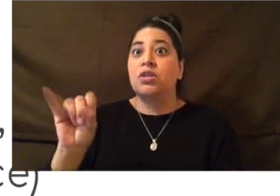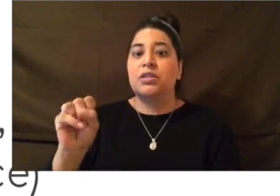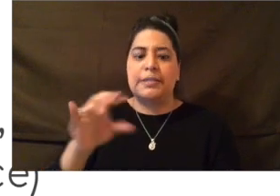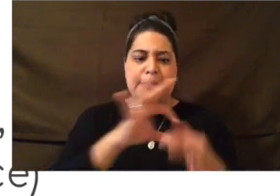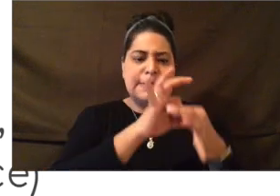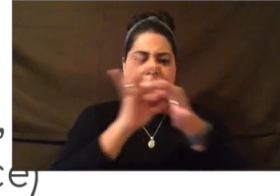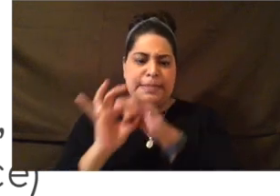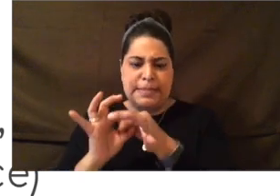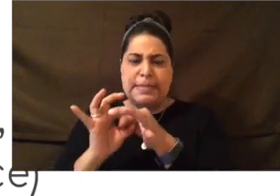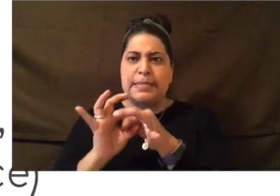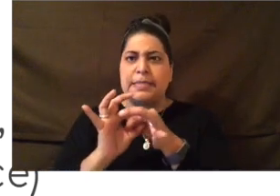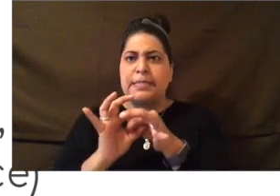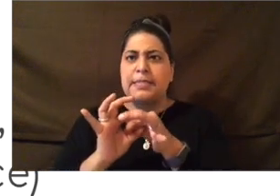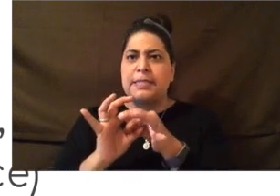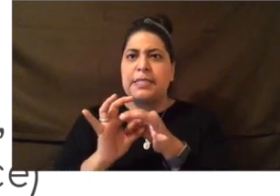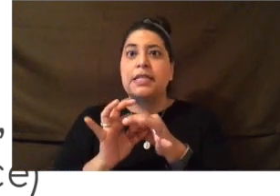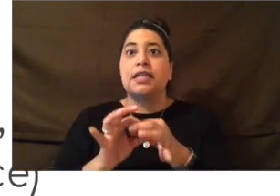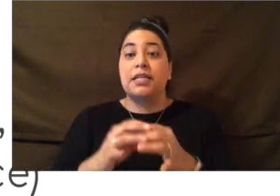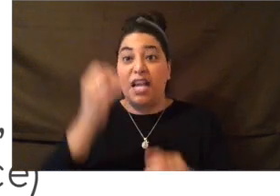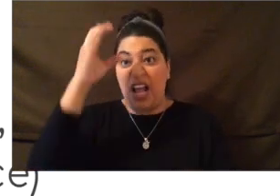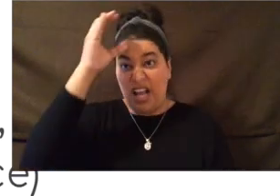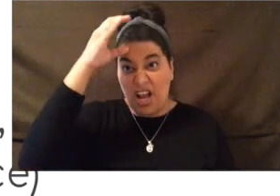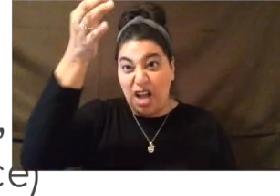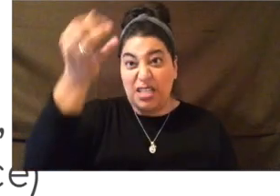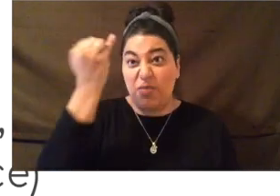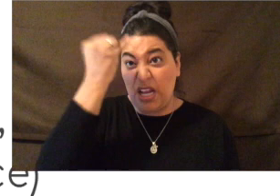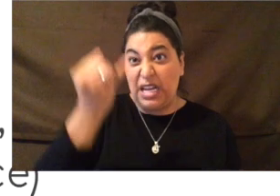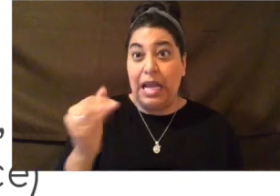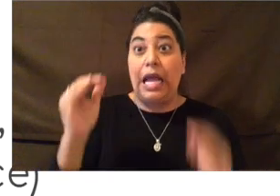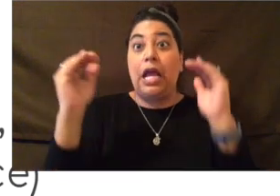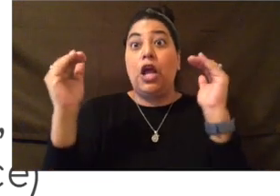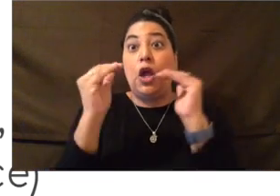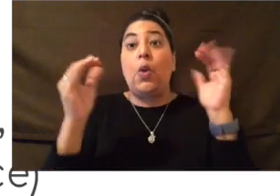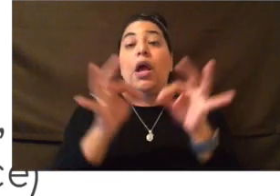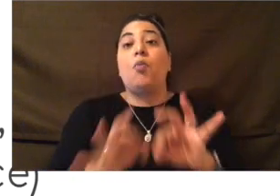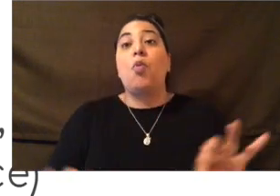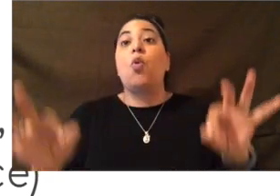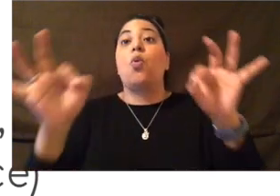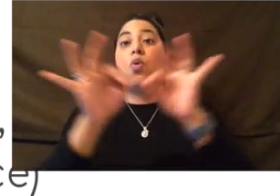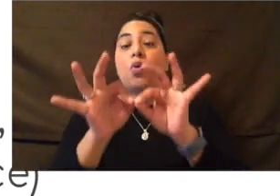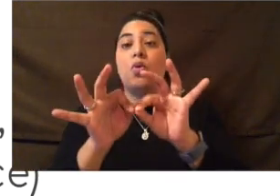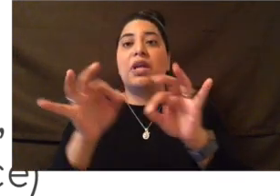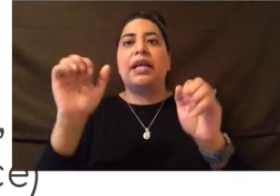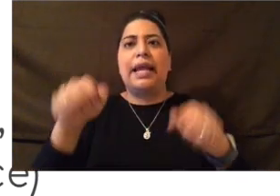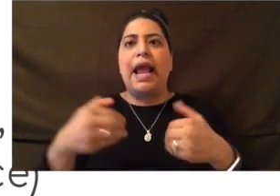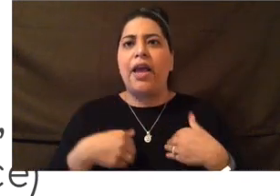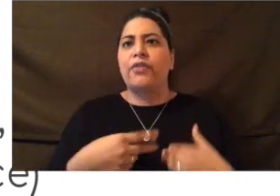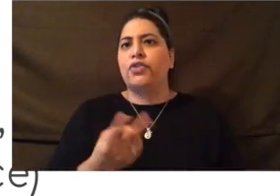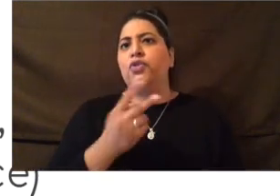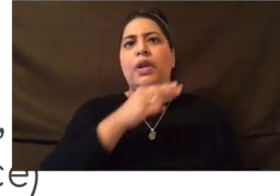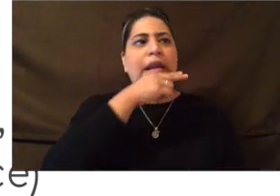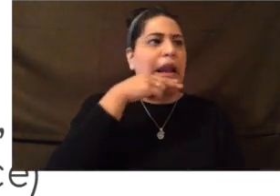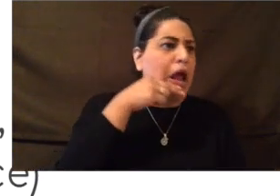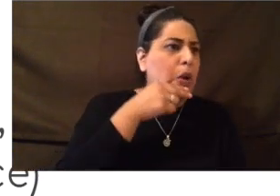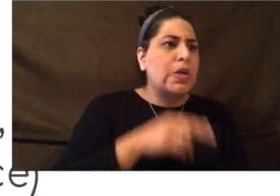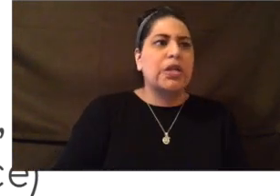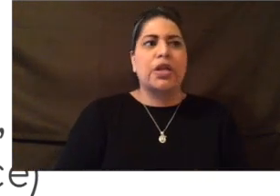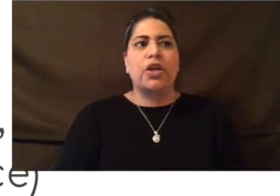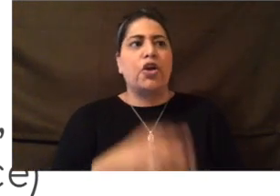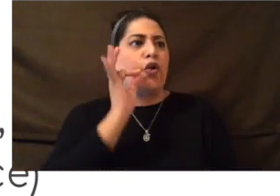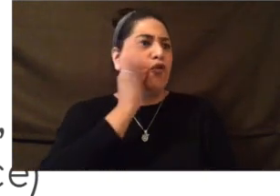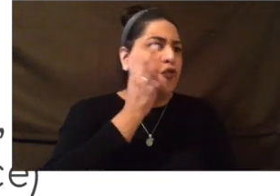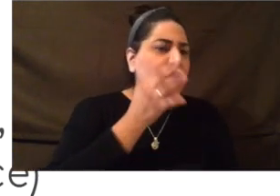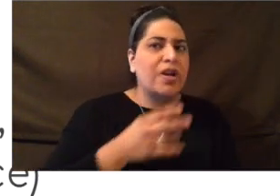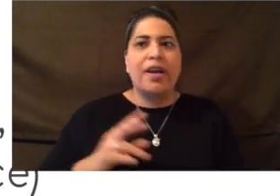and clauses of the same kind, okay, of equal importance. All right, so we can have